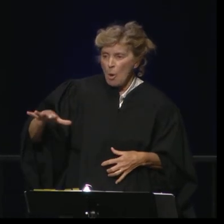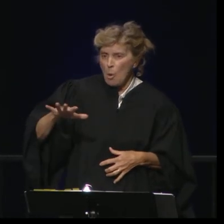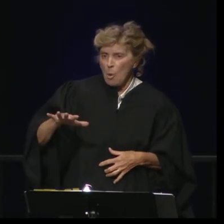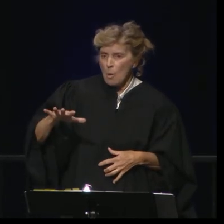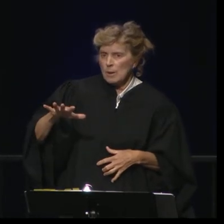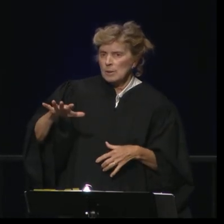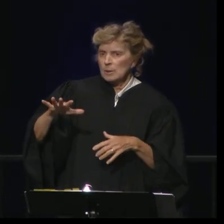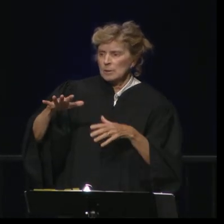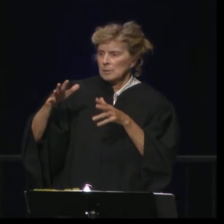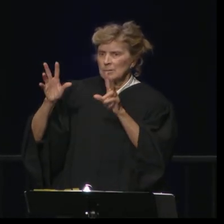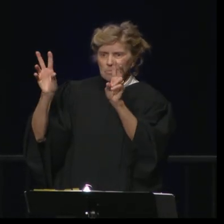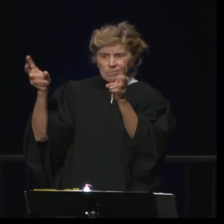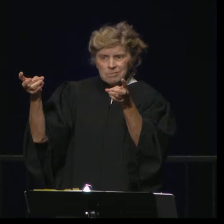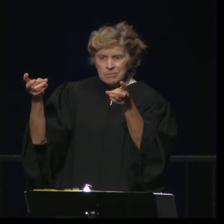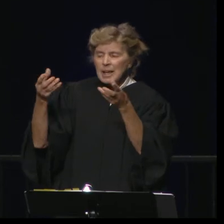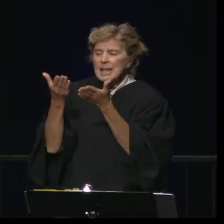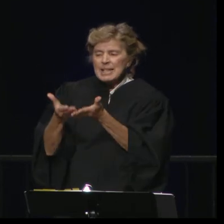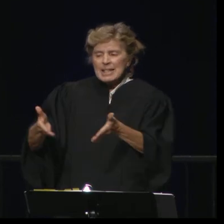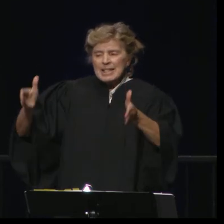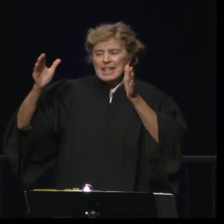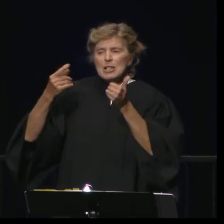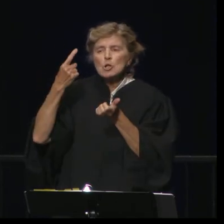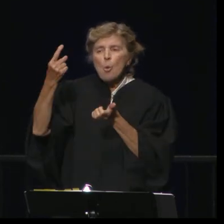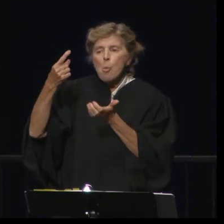One Spoon territory.